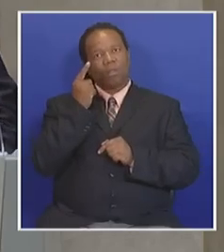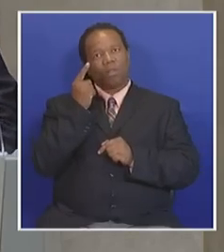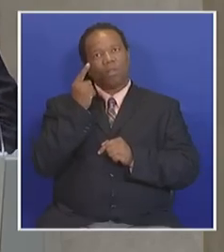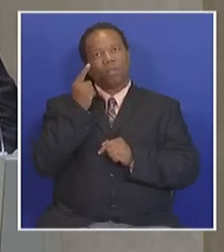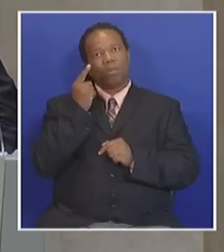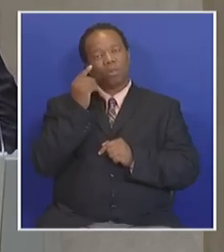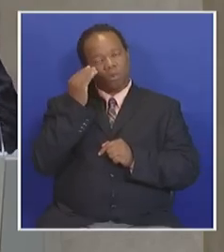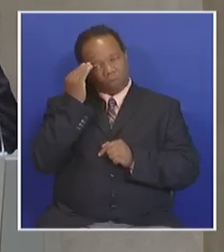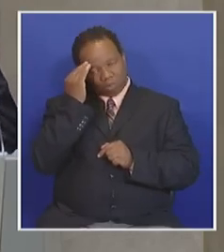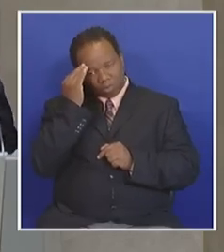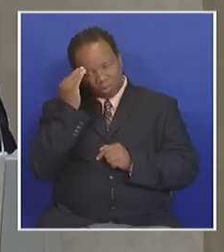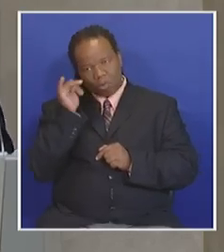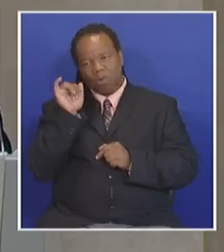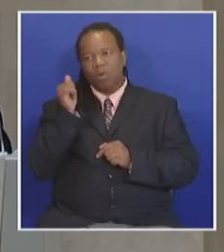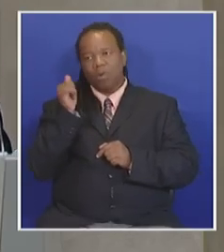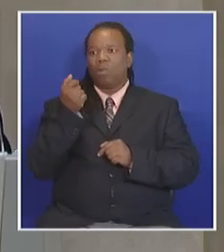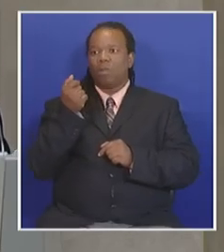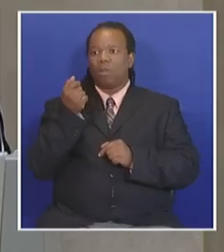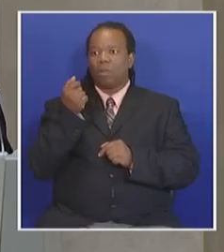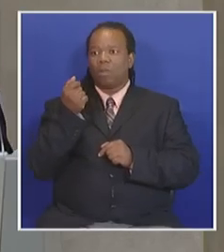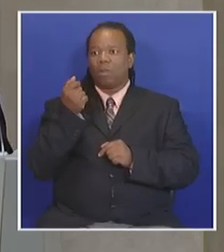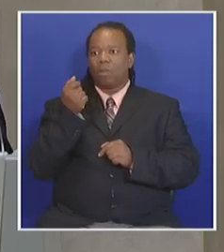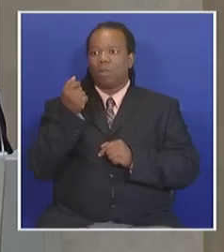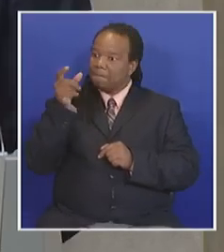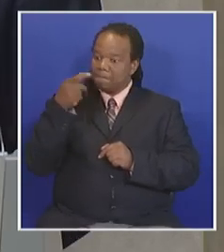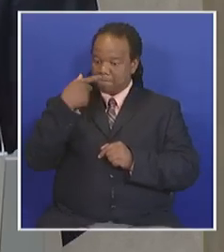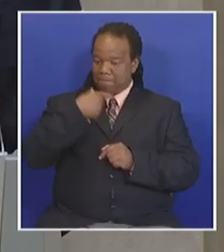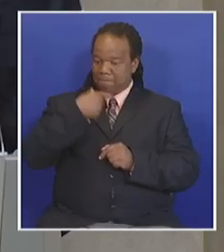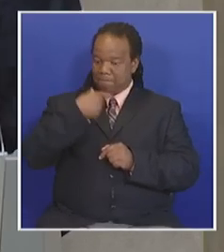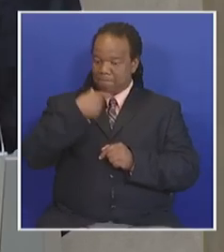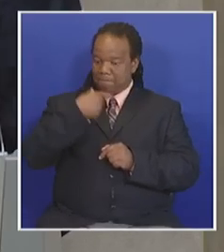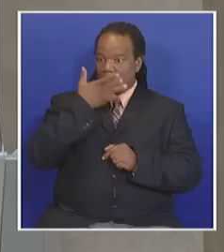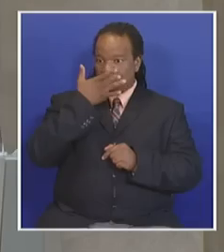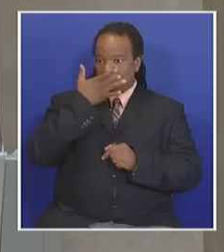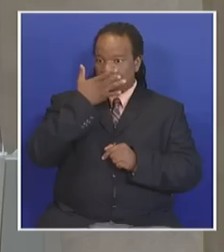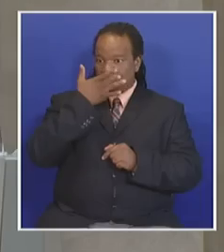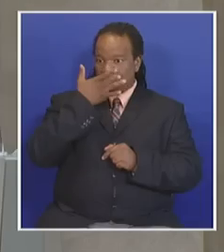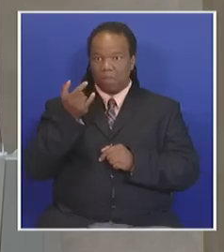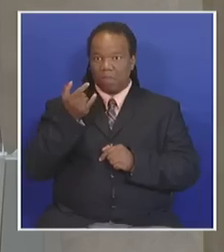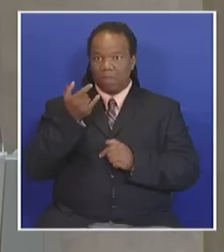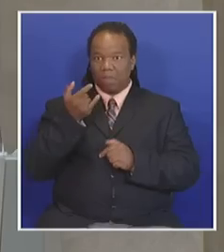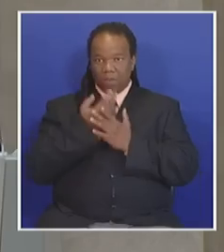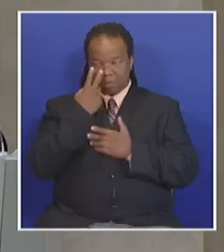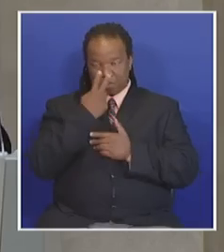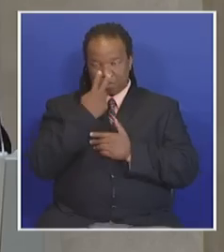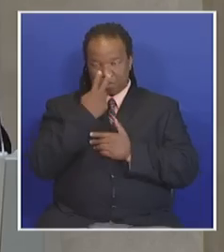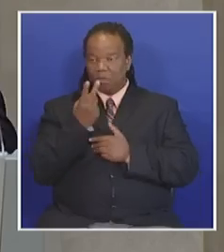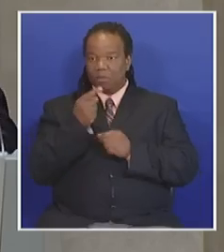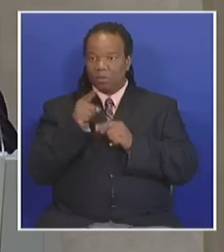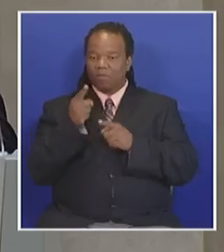people's personal prejudices that have been expressed and demonstrated in many ways and